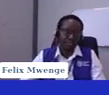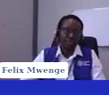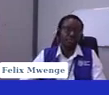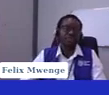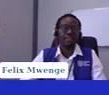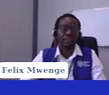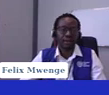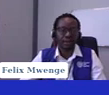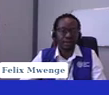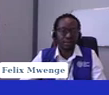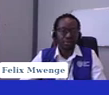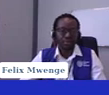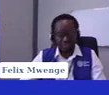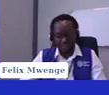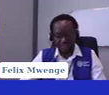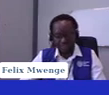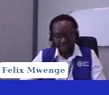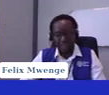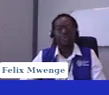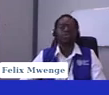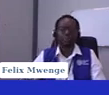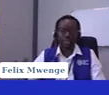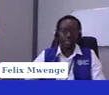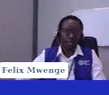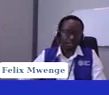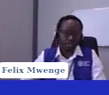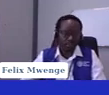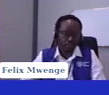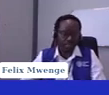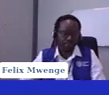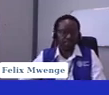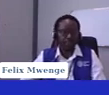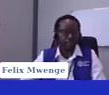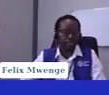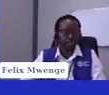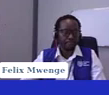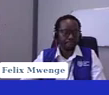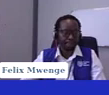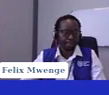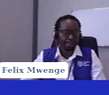shared for further reference. Thank you so much and good day.